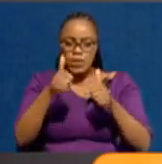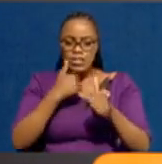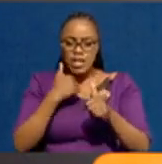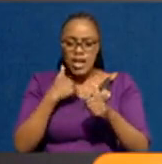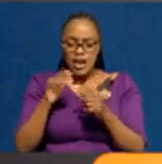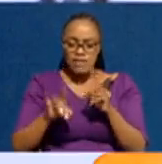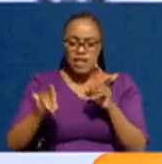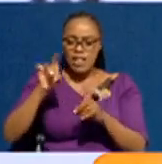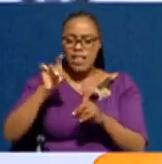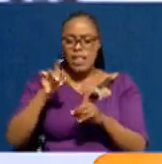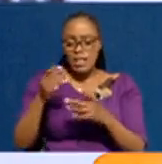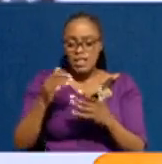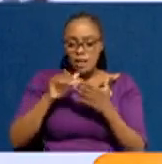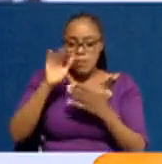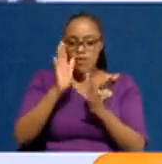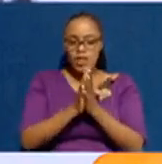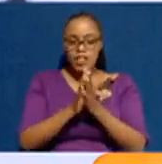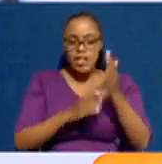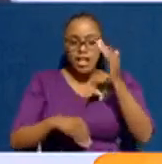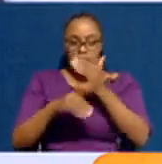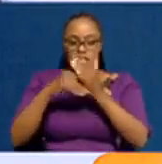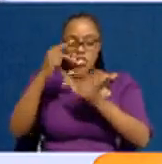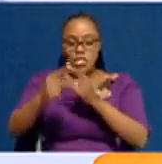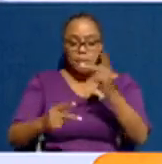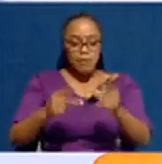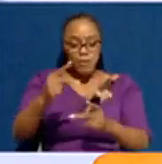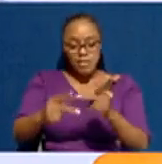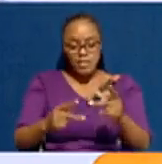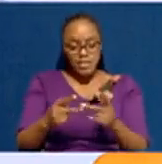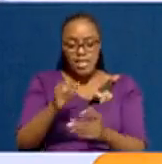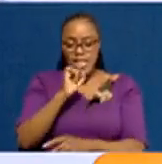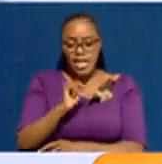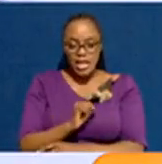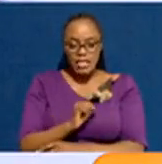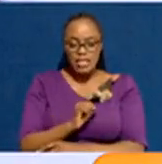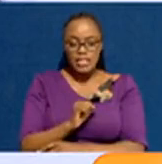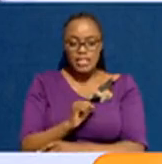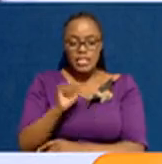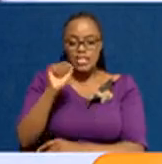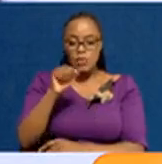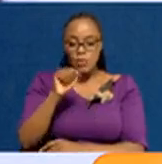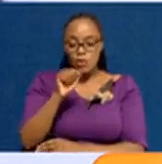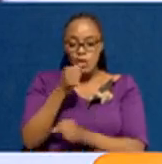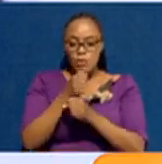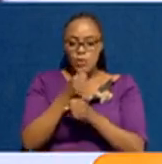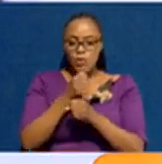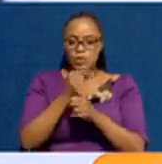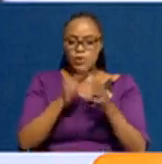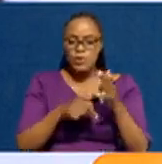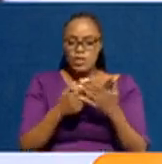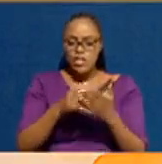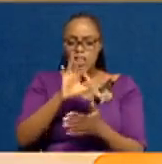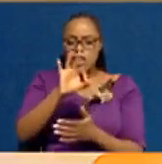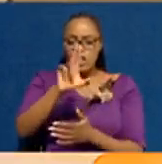increased turnover. Do additional processing on these images to do what we call a